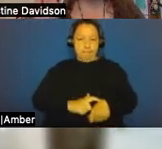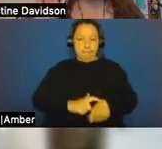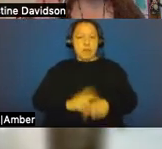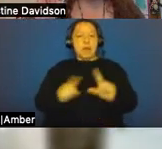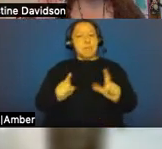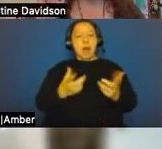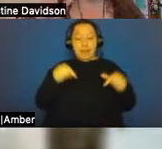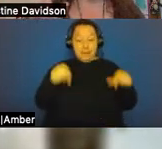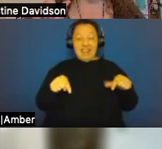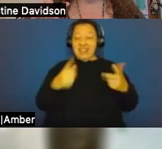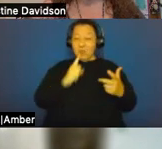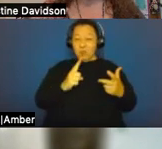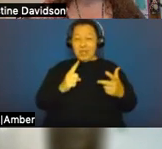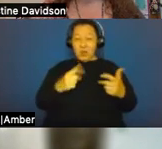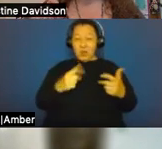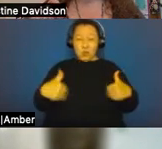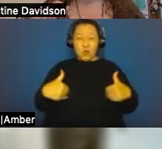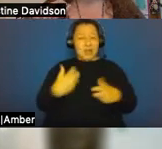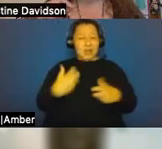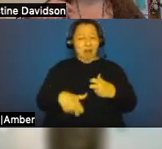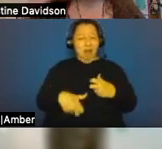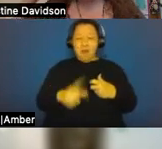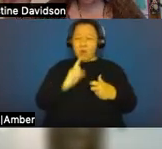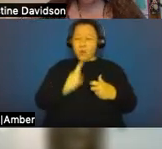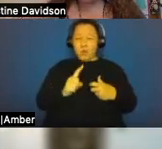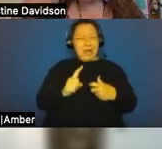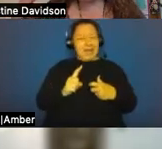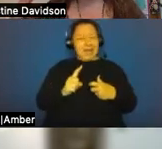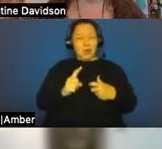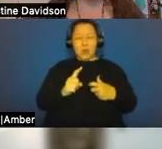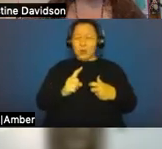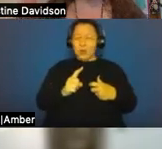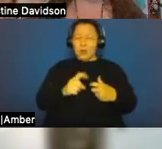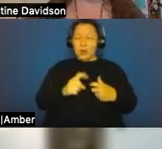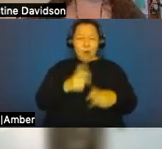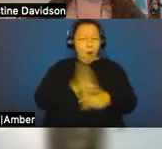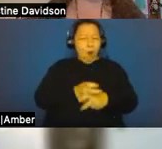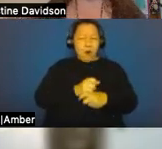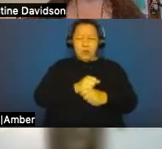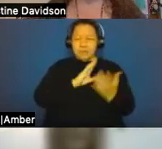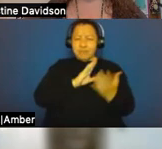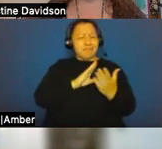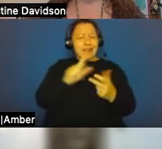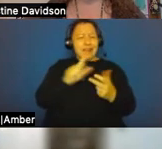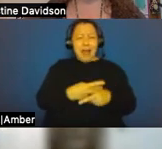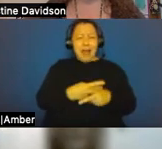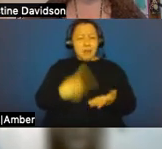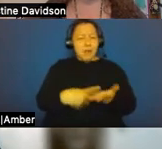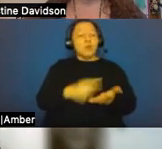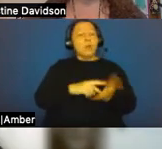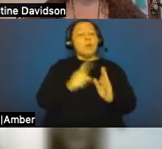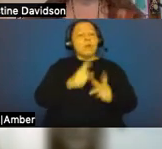open, difficult conversations sometimes. And so we just want to caution our bodies to metabolize that information in the way that you need